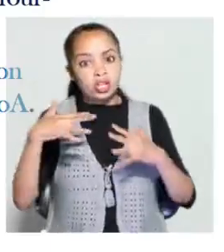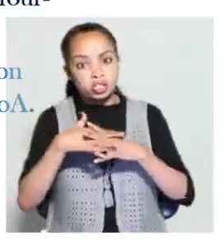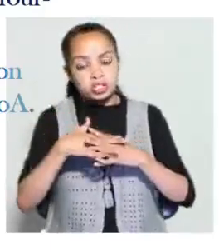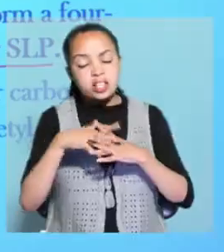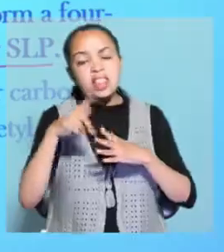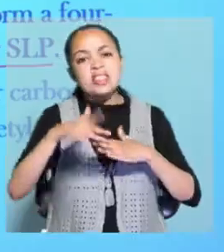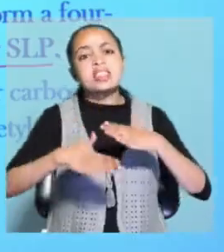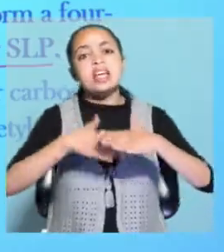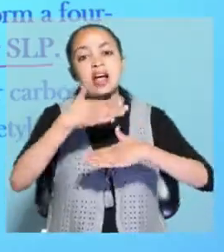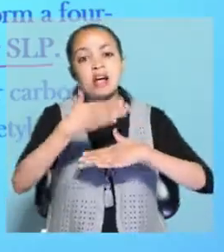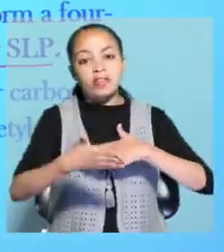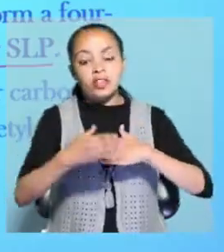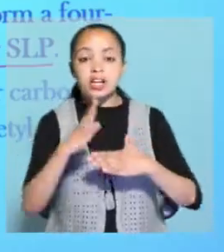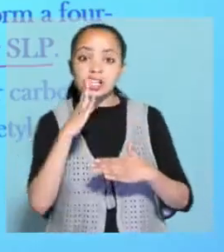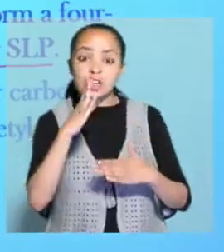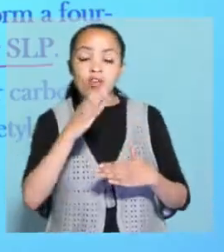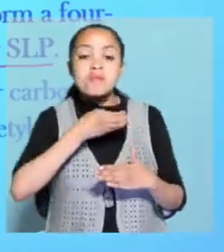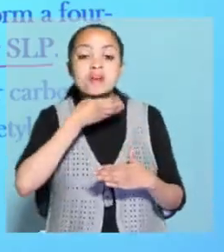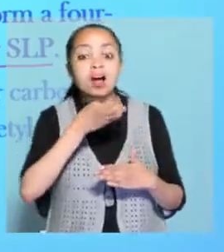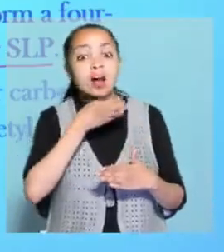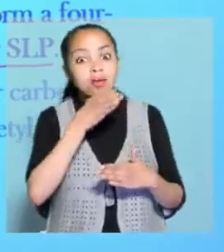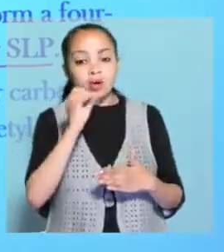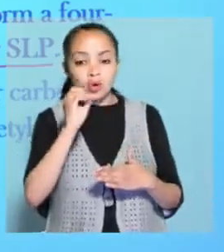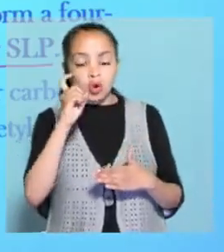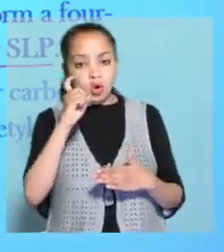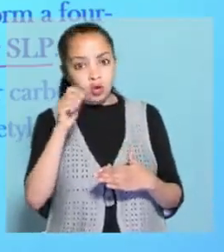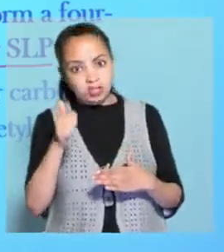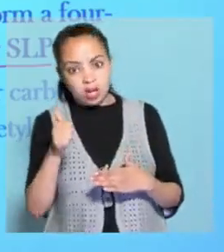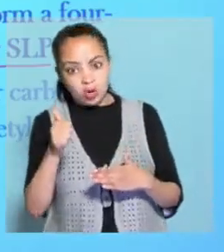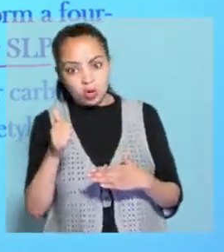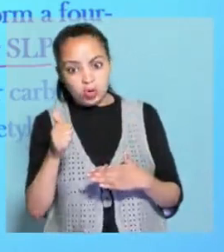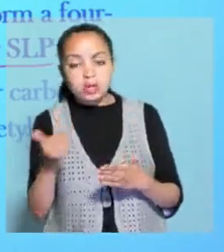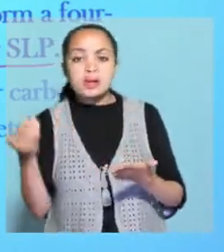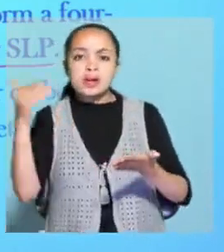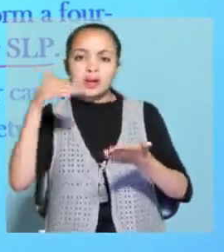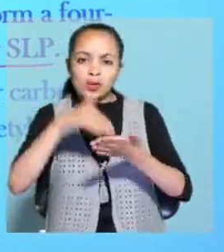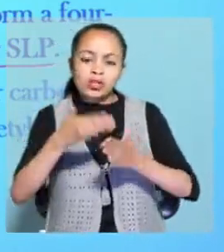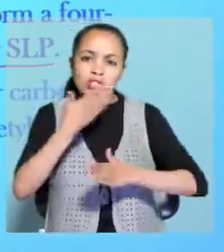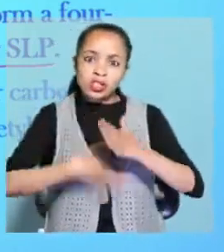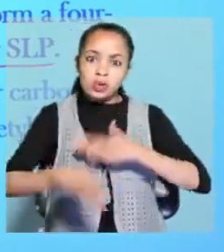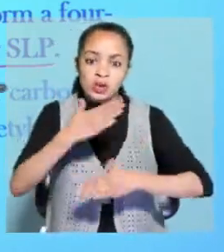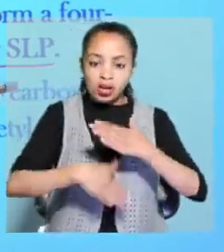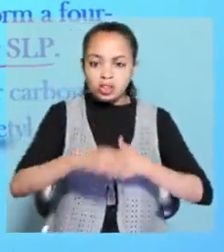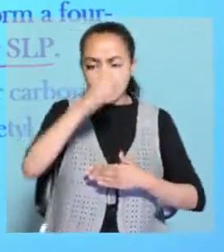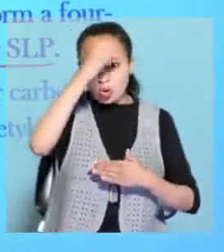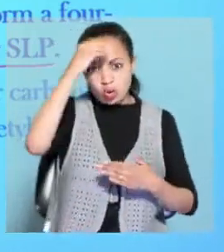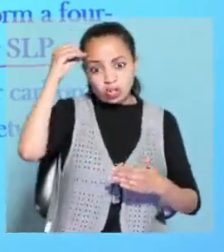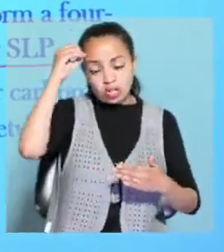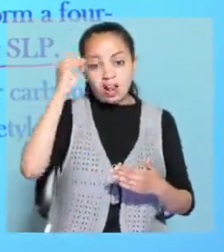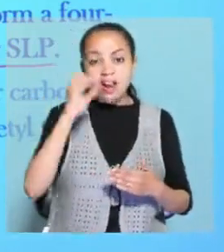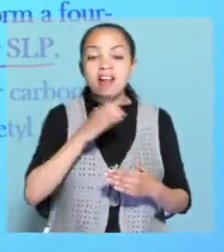Then after, the 4 carbon compound is oxaloacetate become regenerates the original 4 carbon